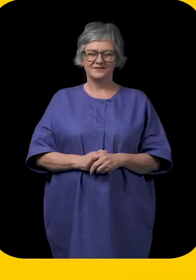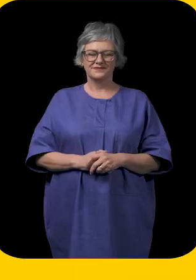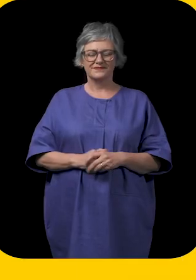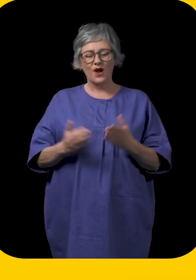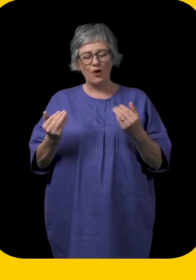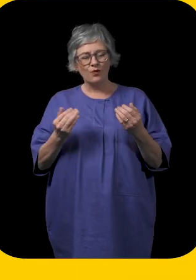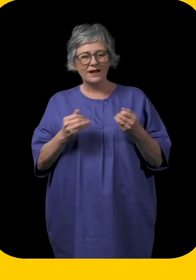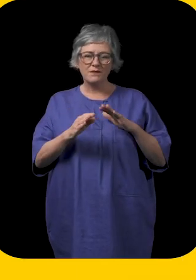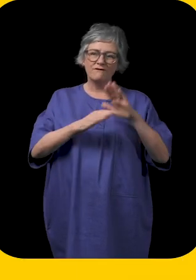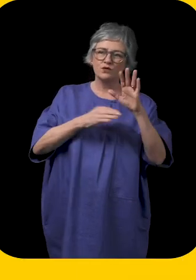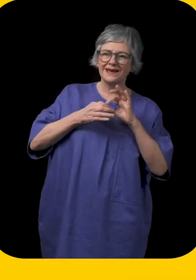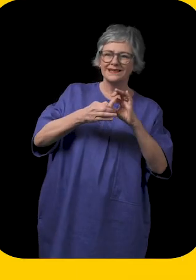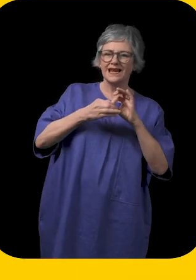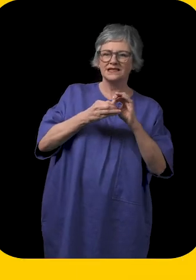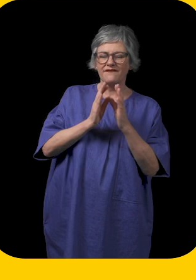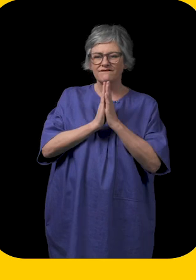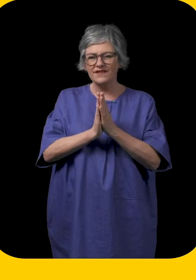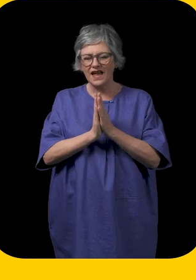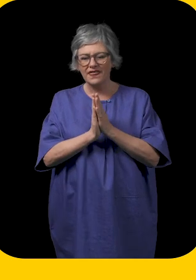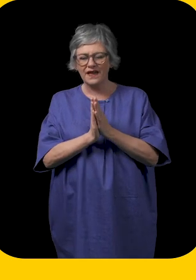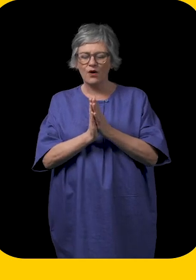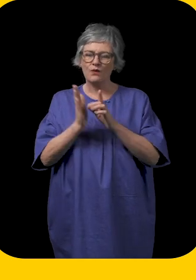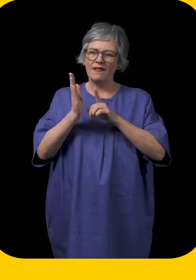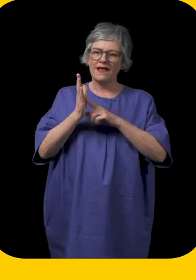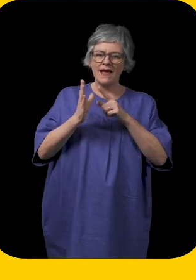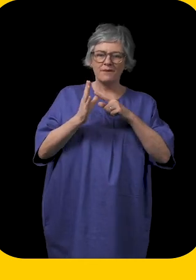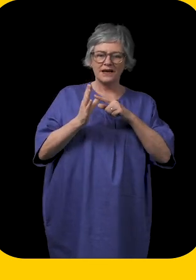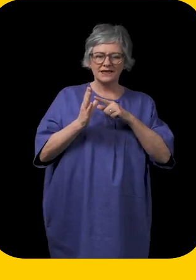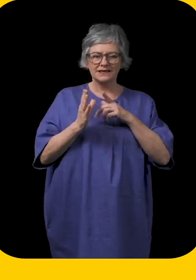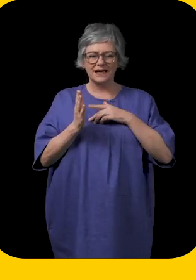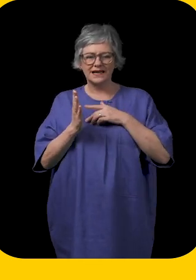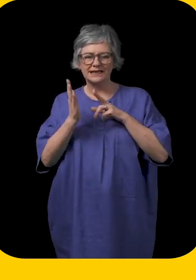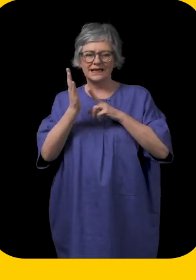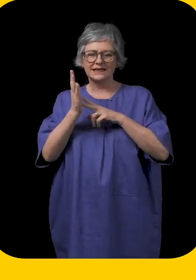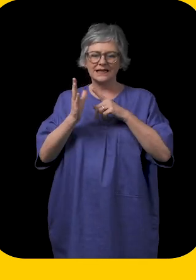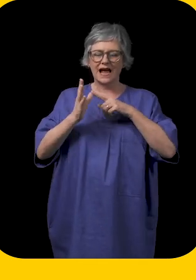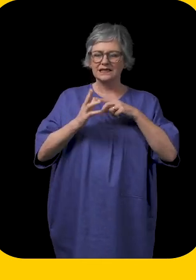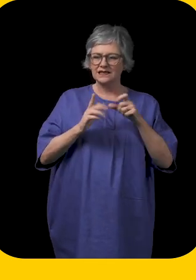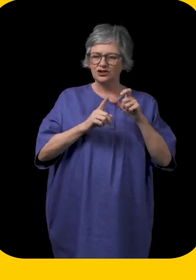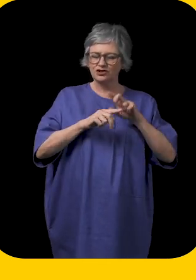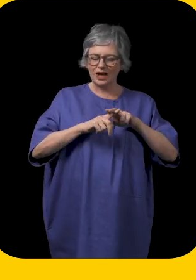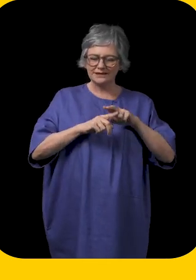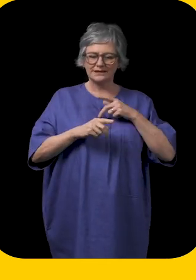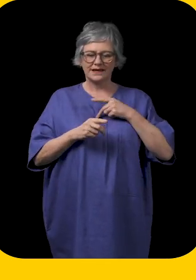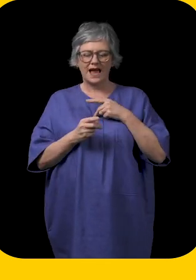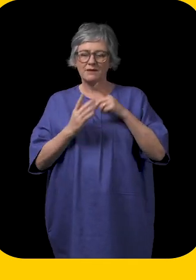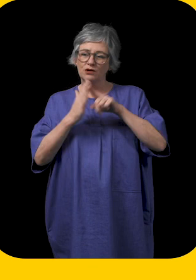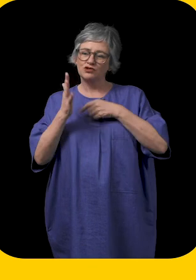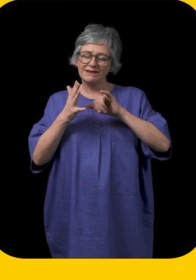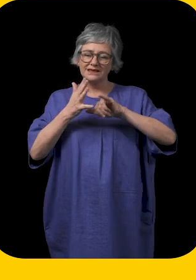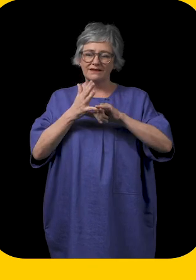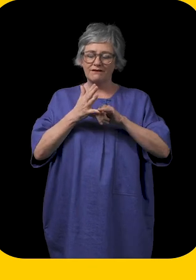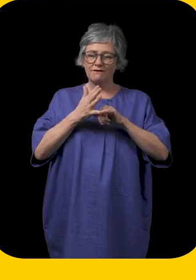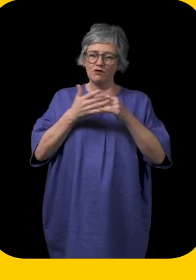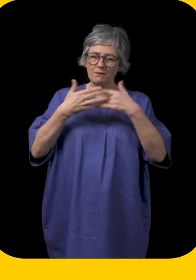Welcome to Futures, Connection and Faith with Leila Aboulela and Nadine Aisha Jassat. I'm Jill Stevens from